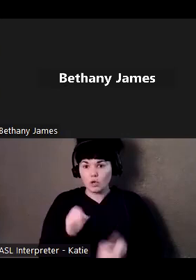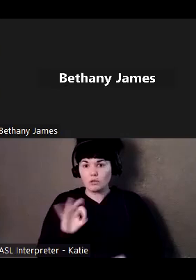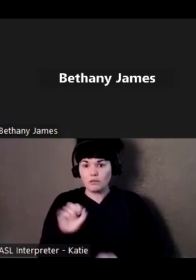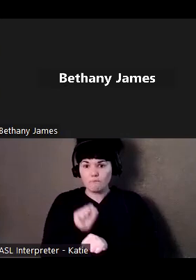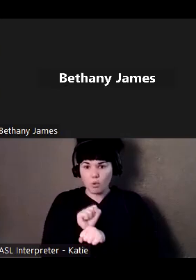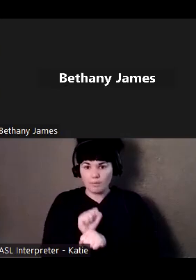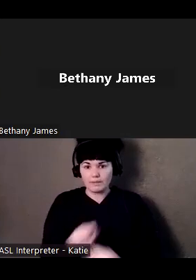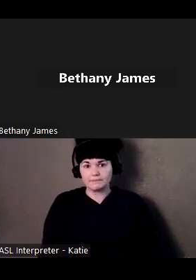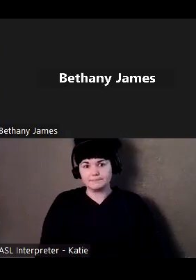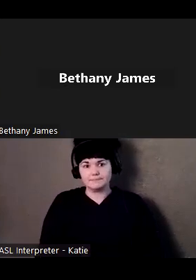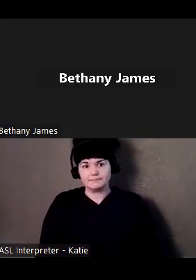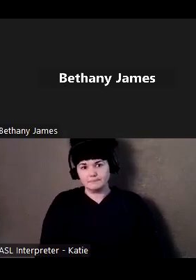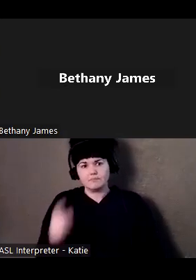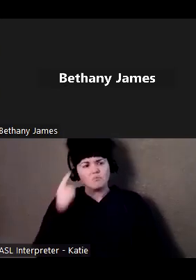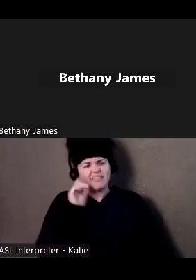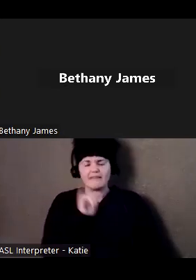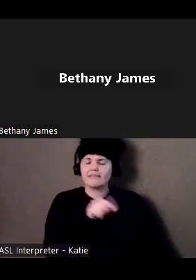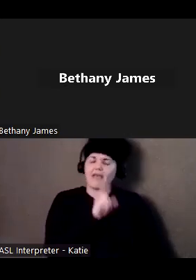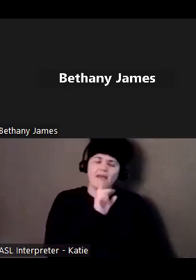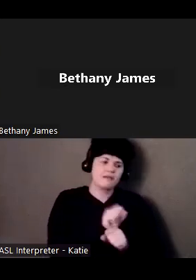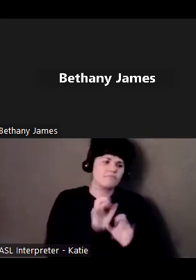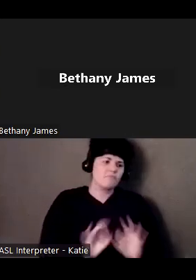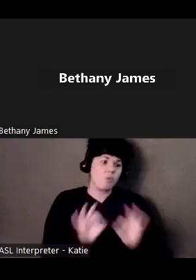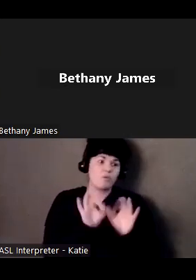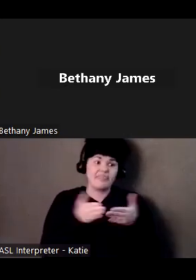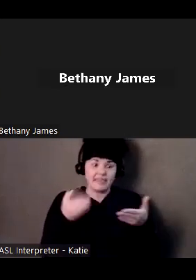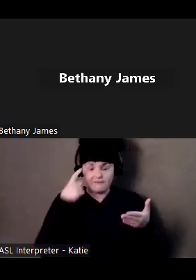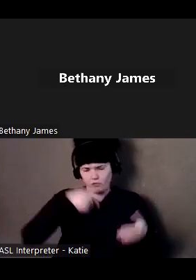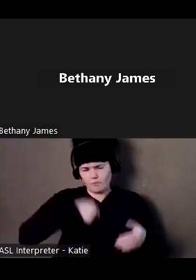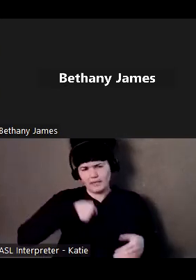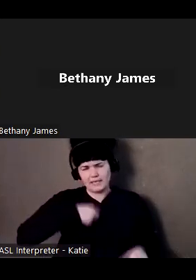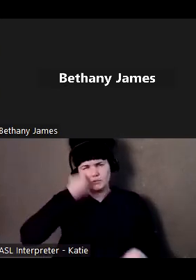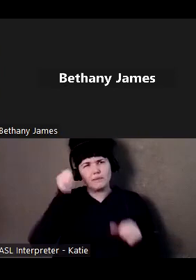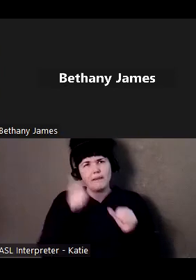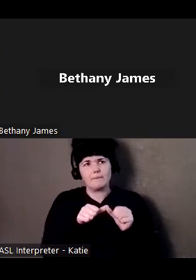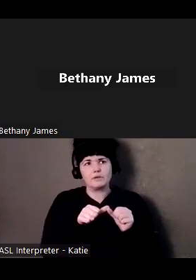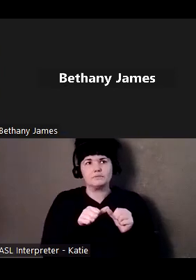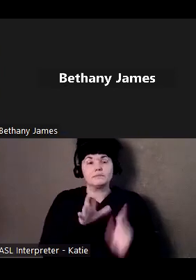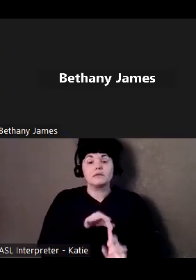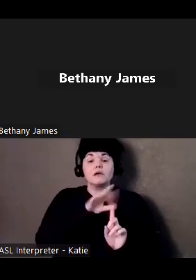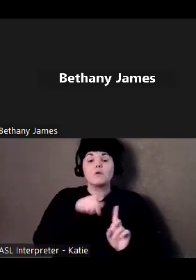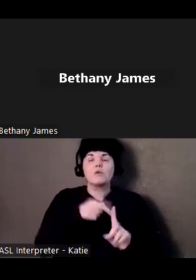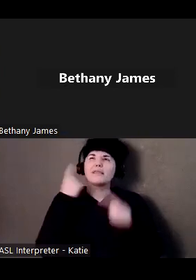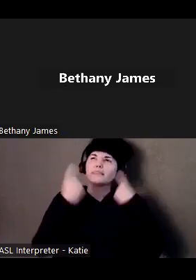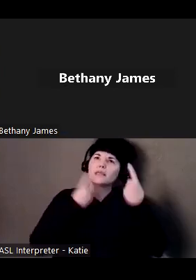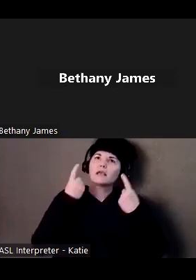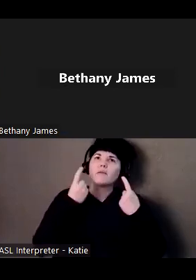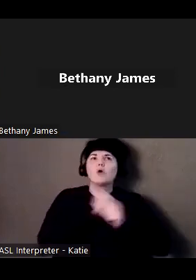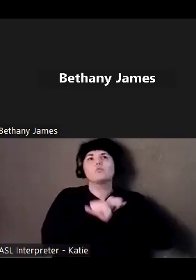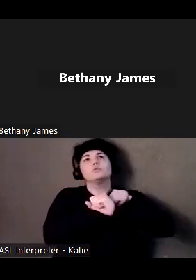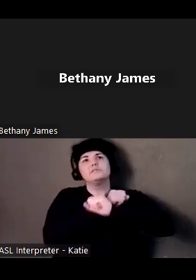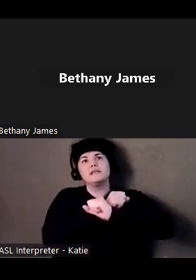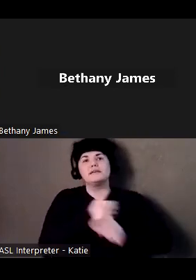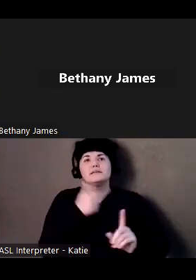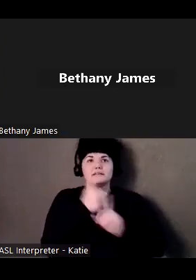So that, I think that's always been just a really important thing for me to remember, especially when thinking about resilience and self-efficacy